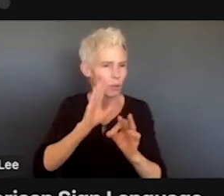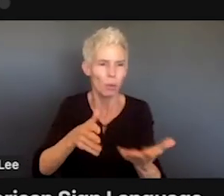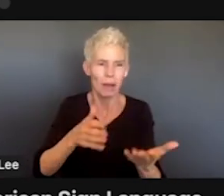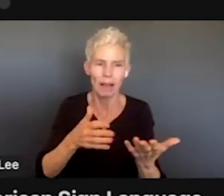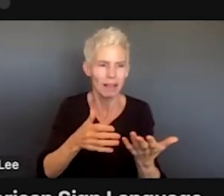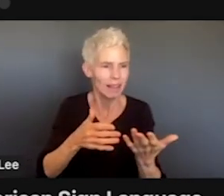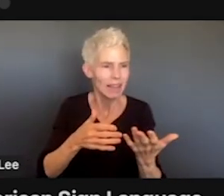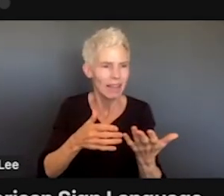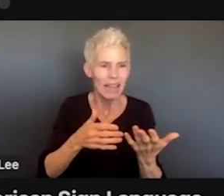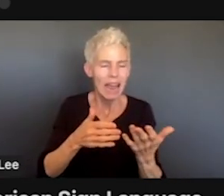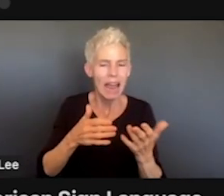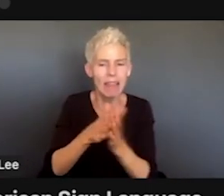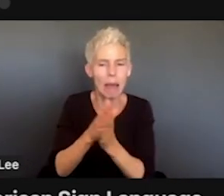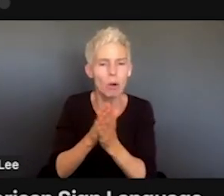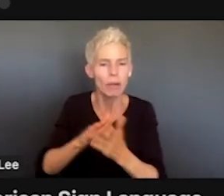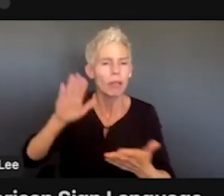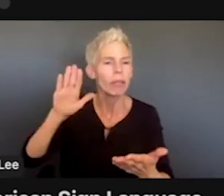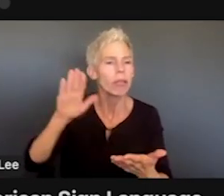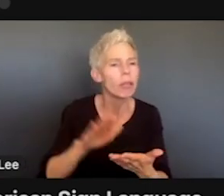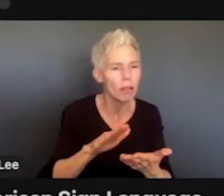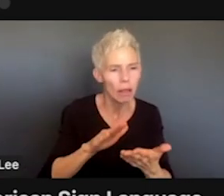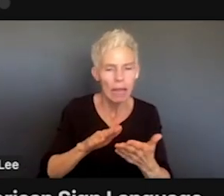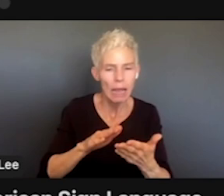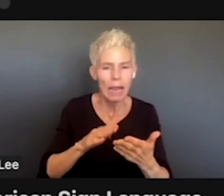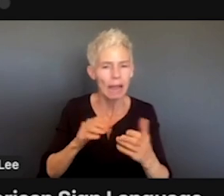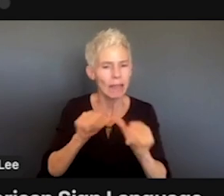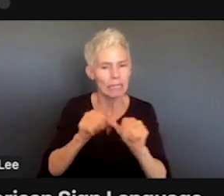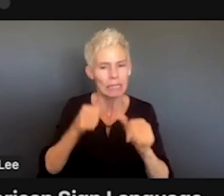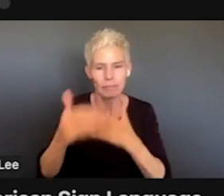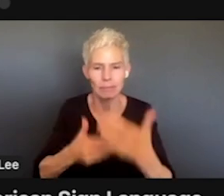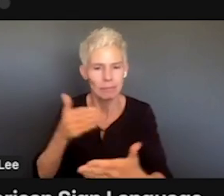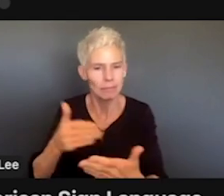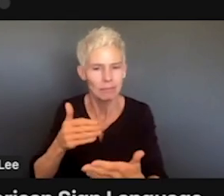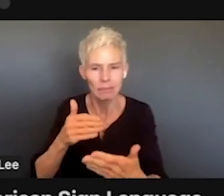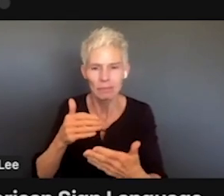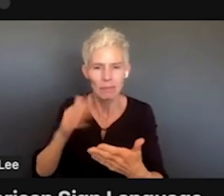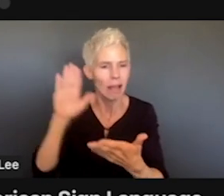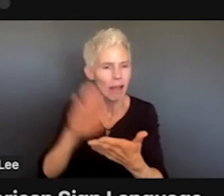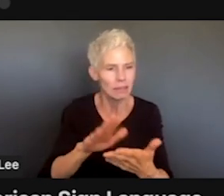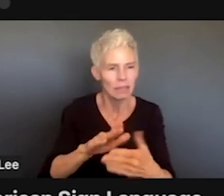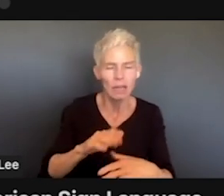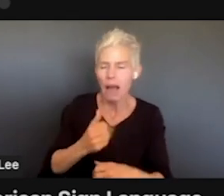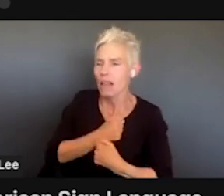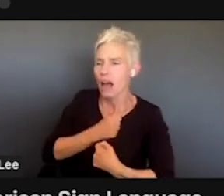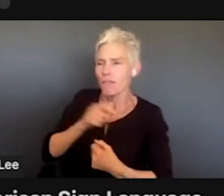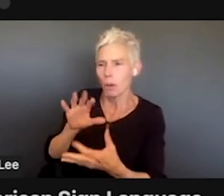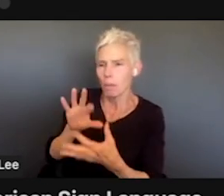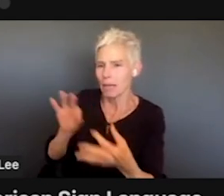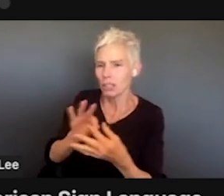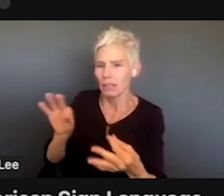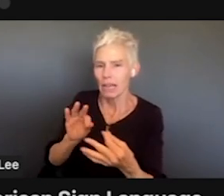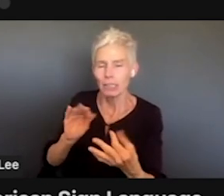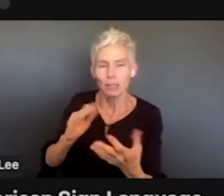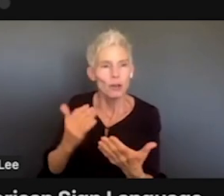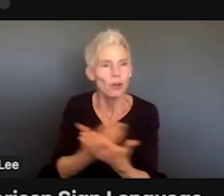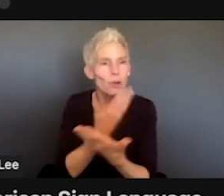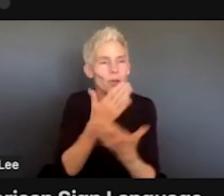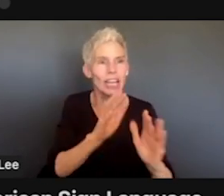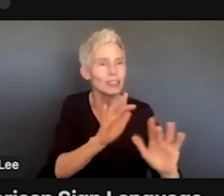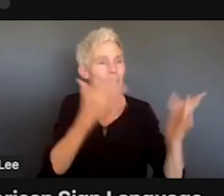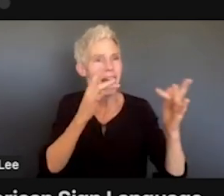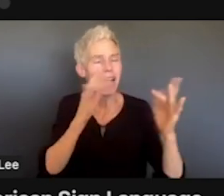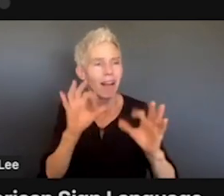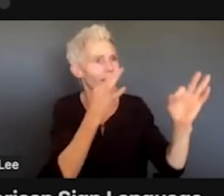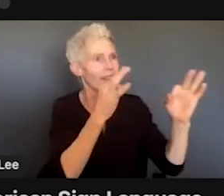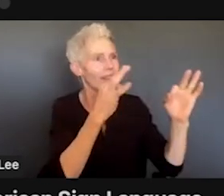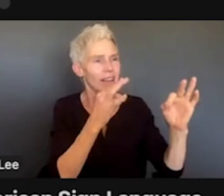the motivation and the movement. I love you brought that up. There's so many shiny new things. When we come in as an